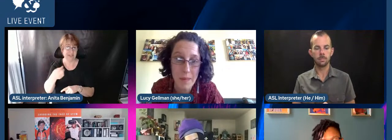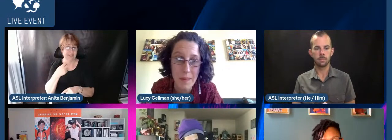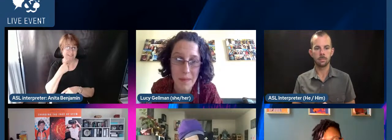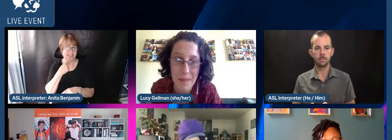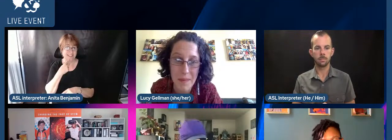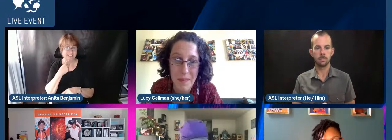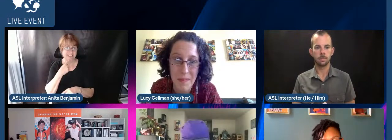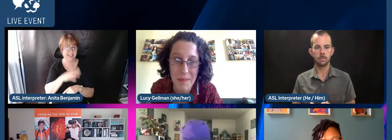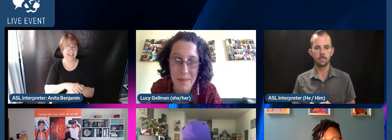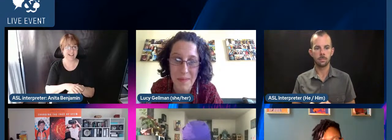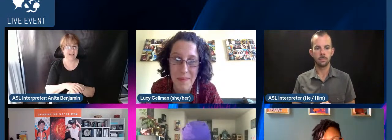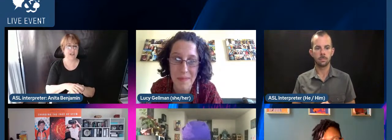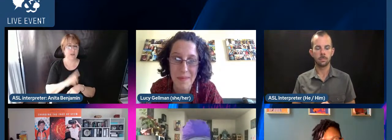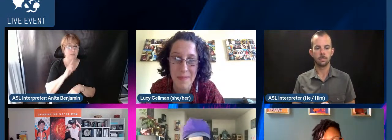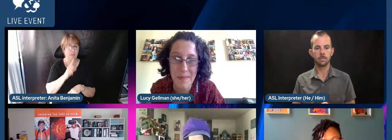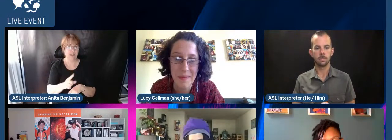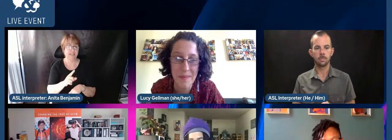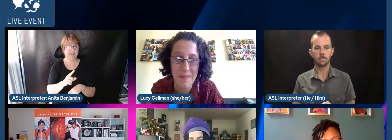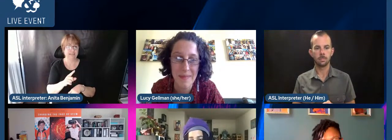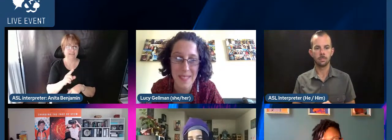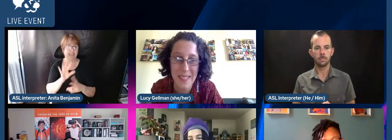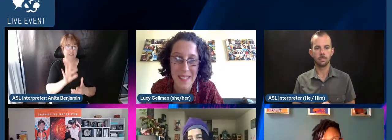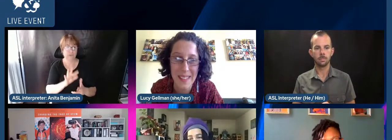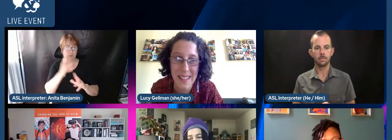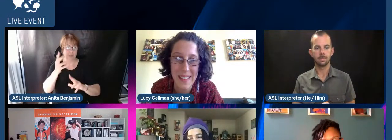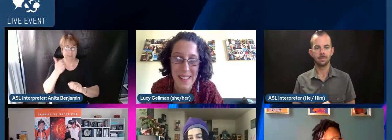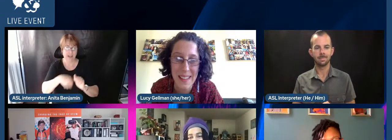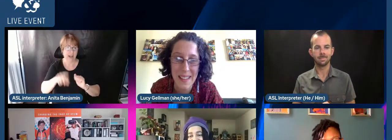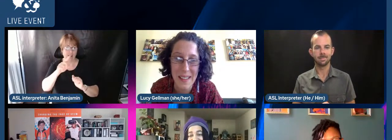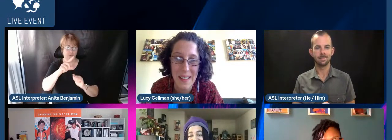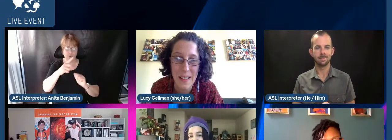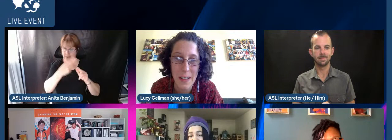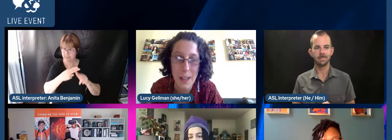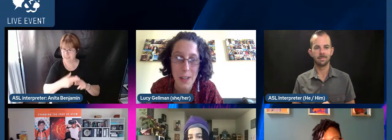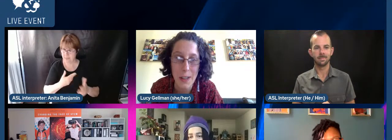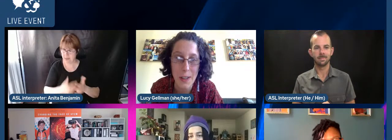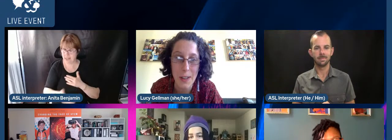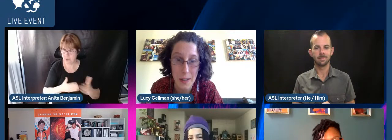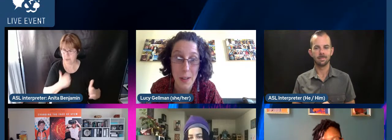Since I'm glad you put in the chat, because I screw up everybody's name.